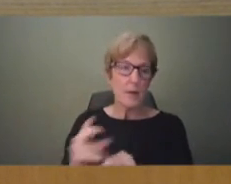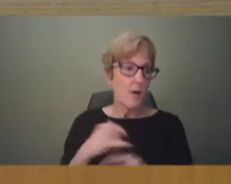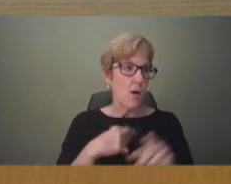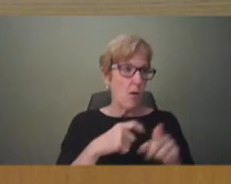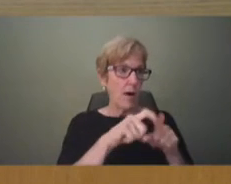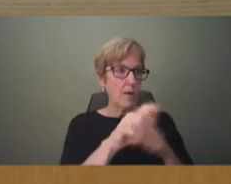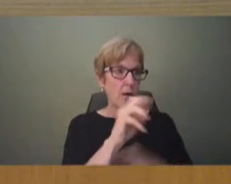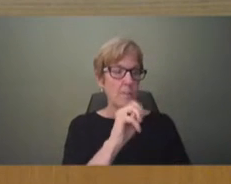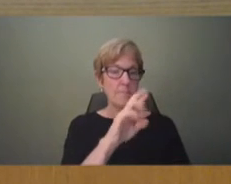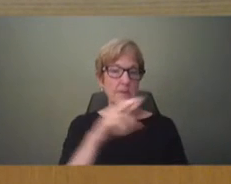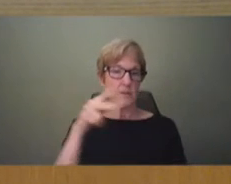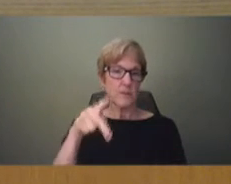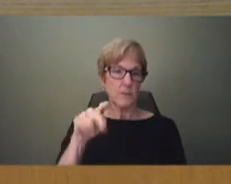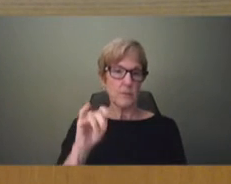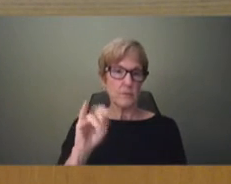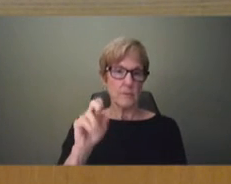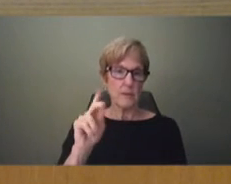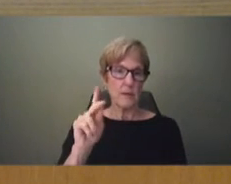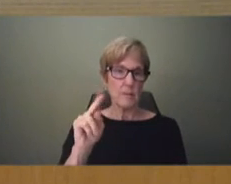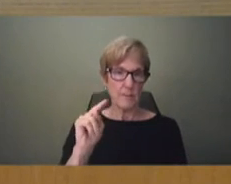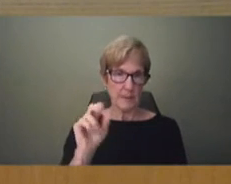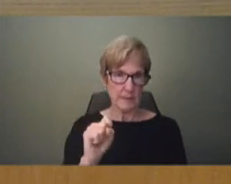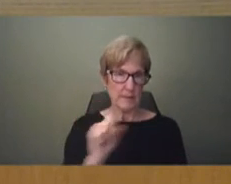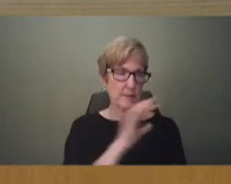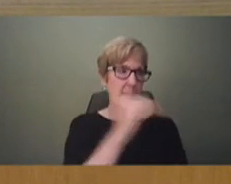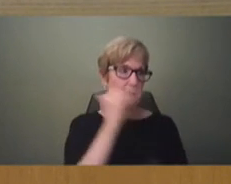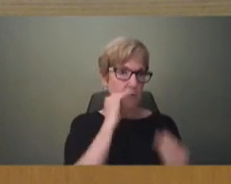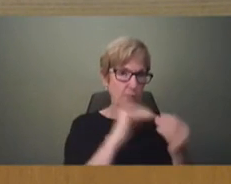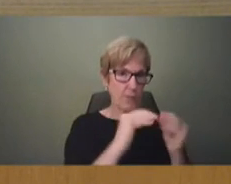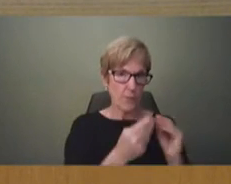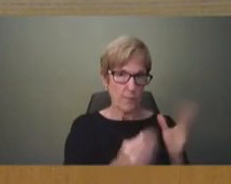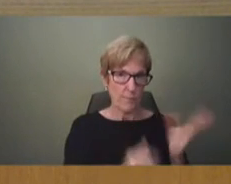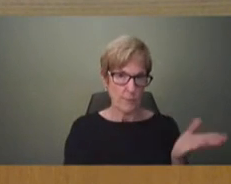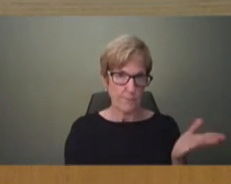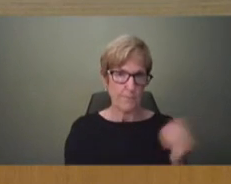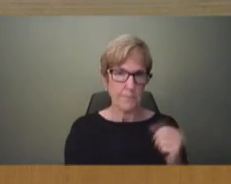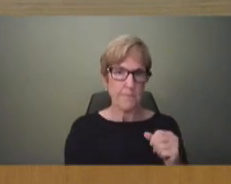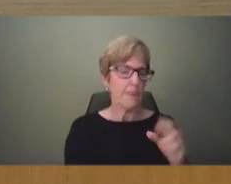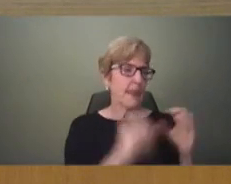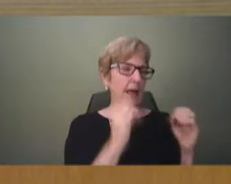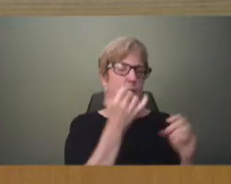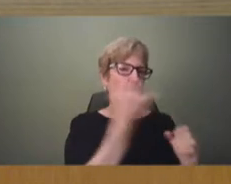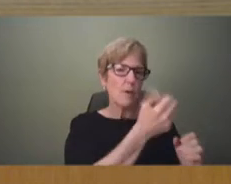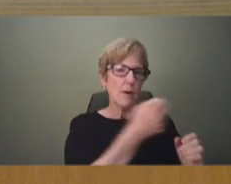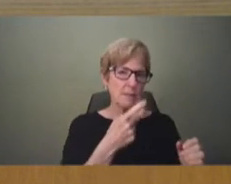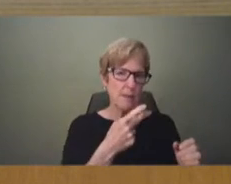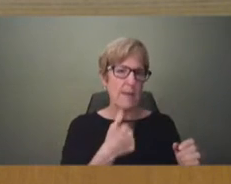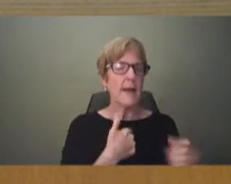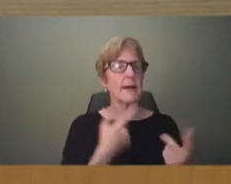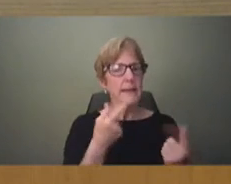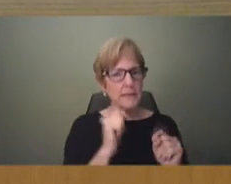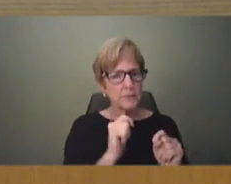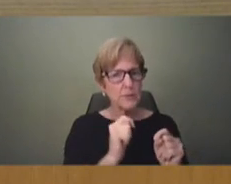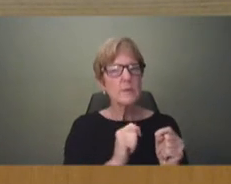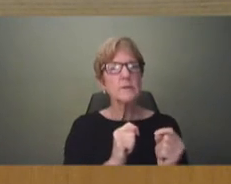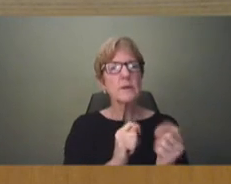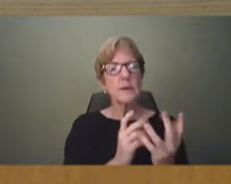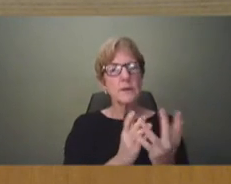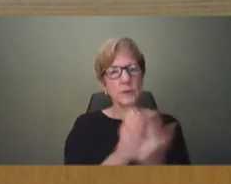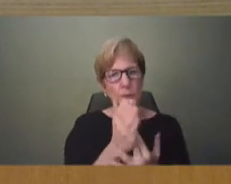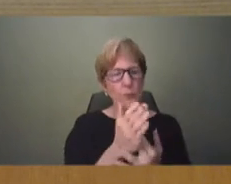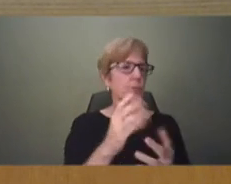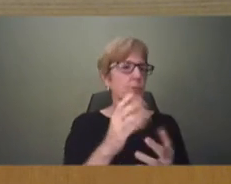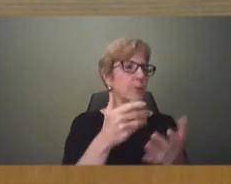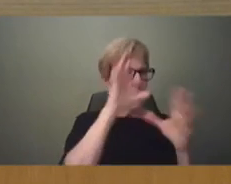pickin's uh number and just nobody calls me back and I try to go through the neor president